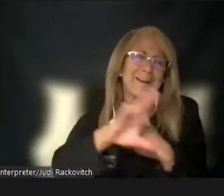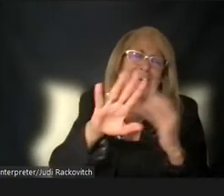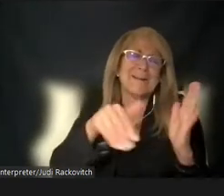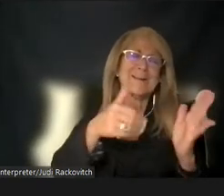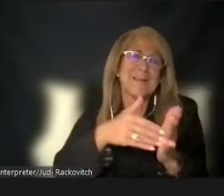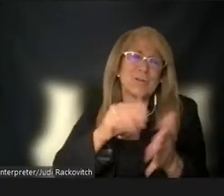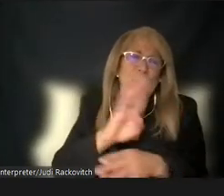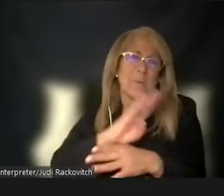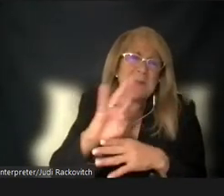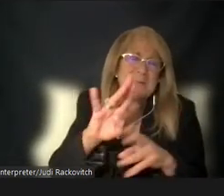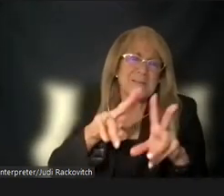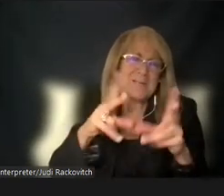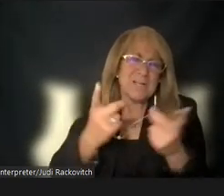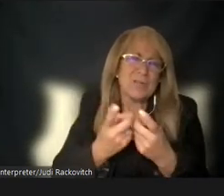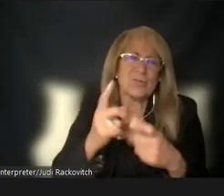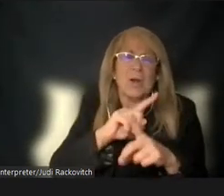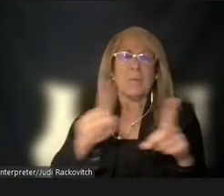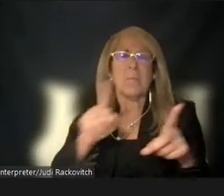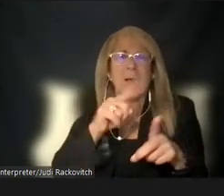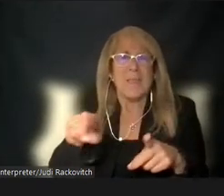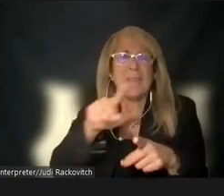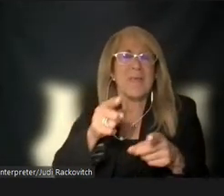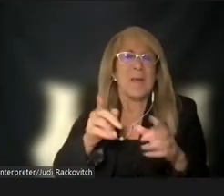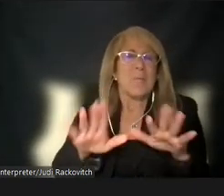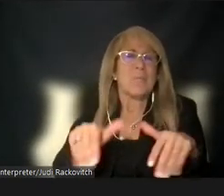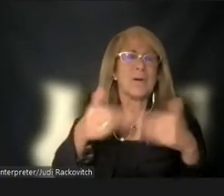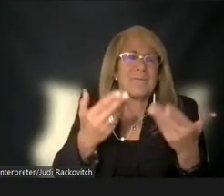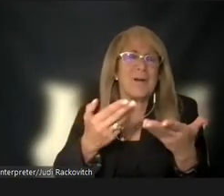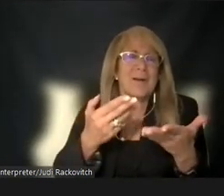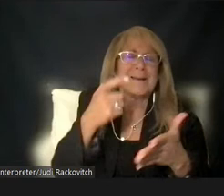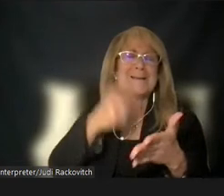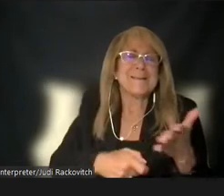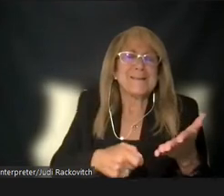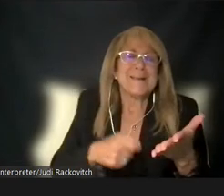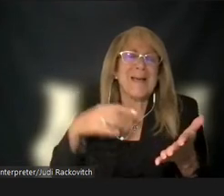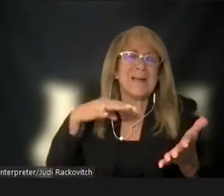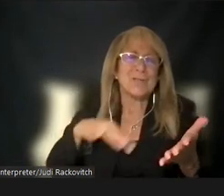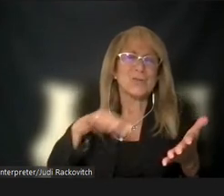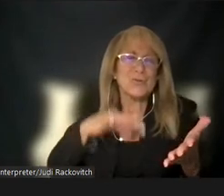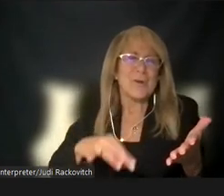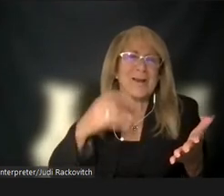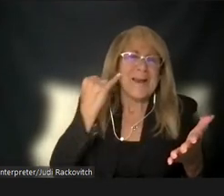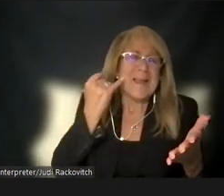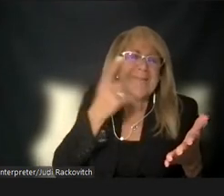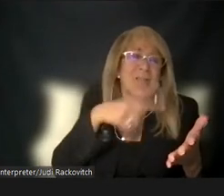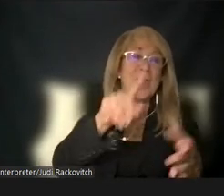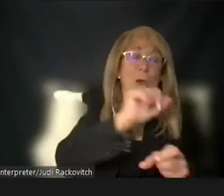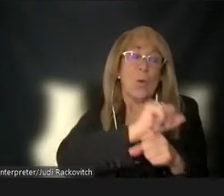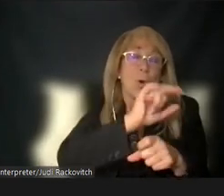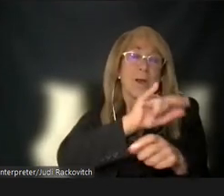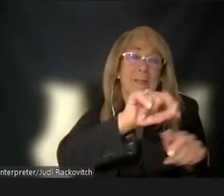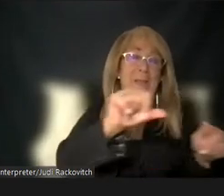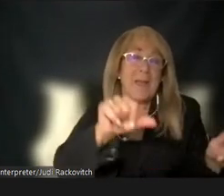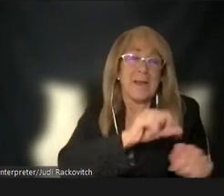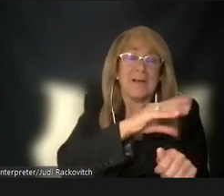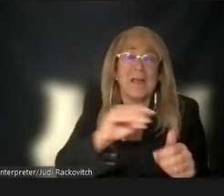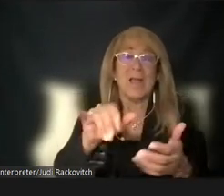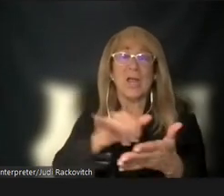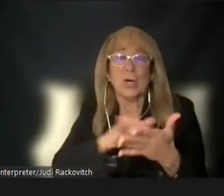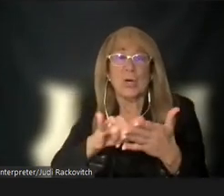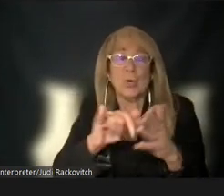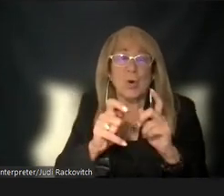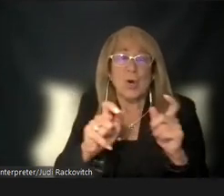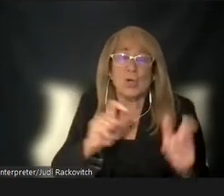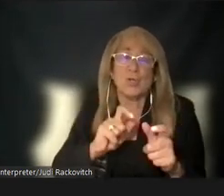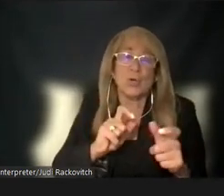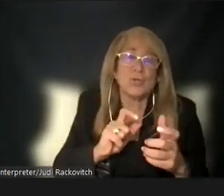mobility act provides a tax credit for those individuals whose primary residence is within the Central Business District and whose New York adjusted gross income is less